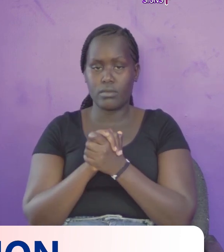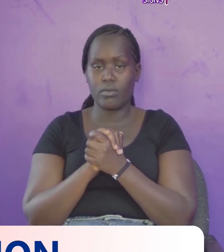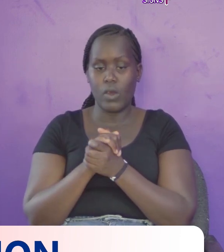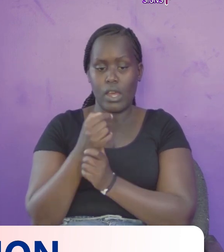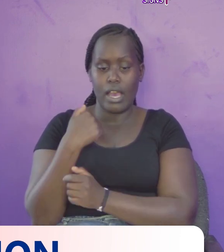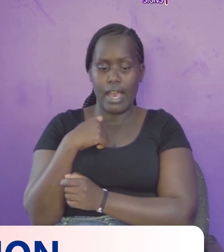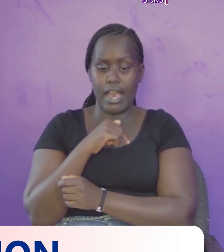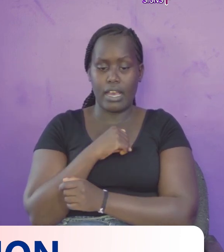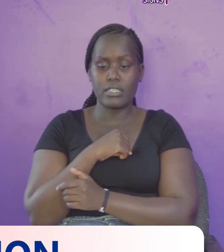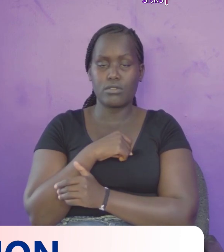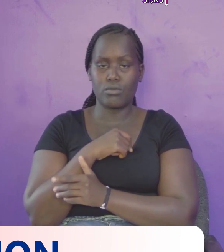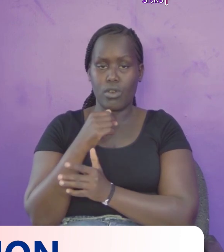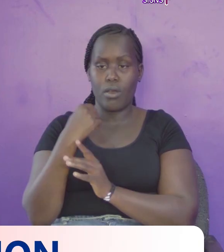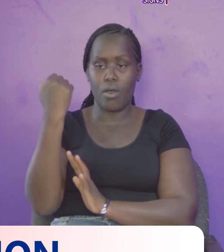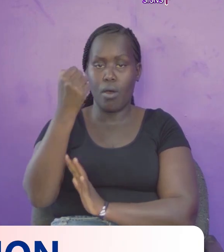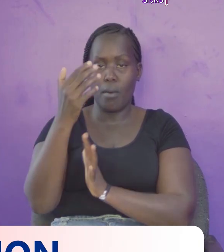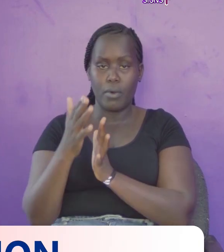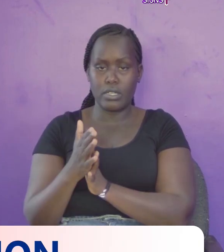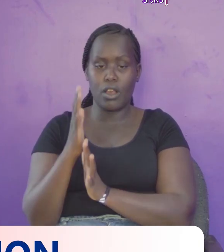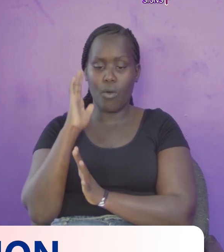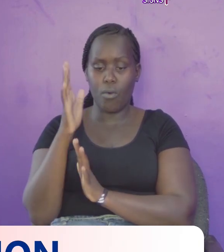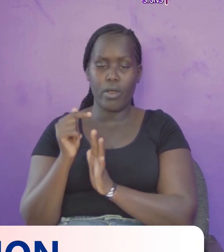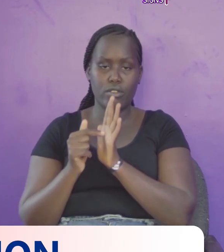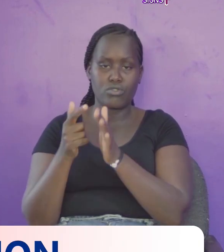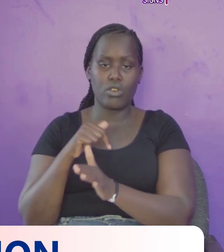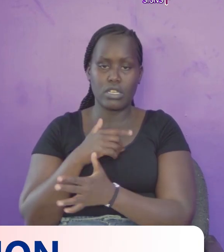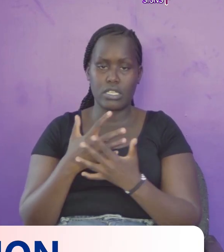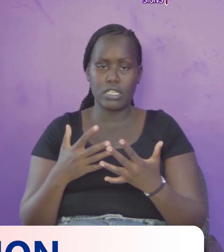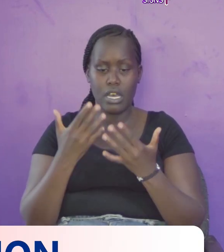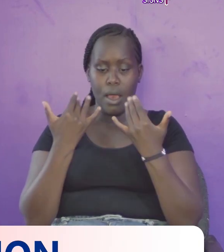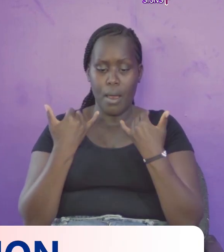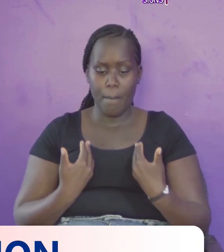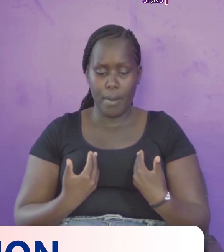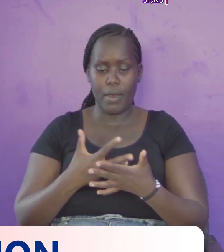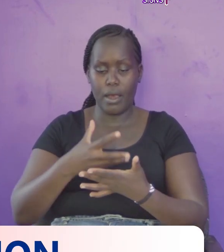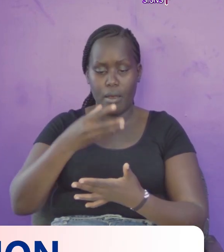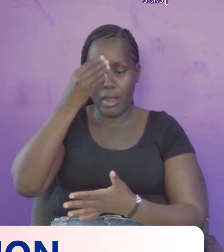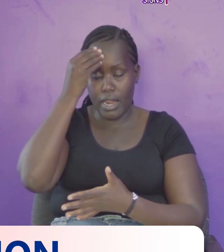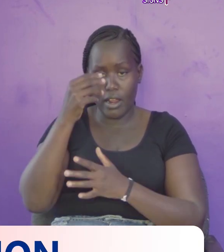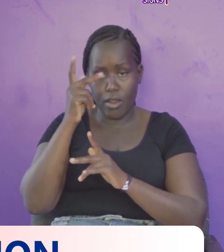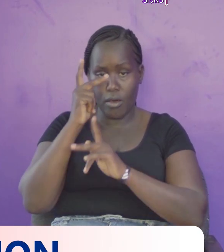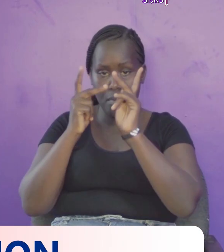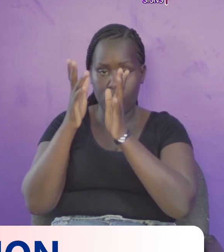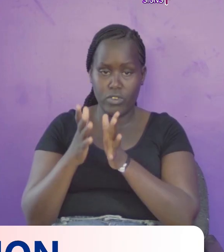are politicians watatuonyesha maneno. I am a learned professor. And